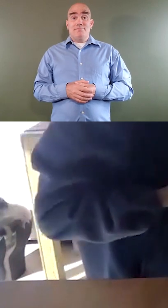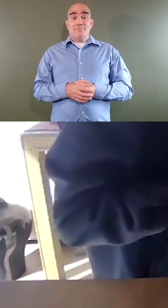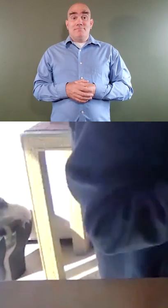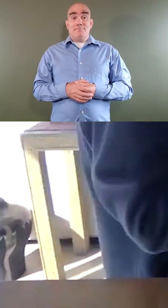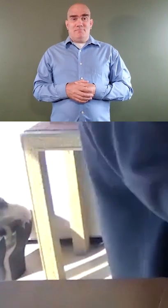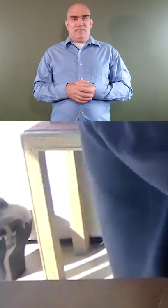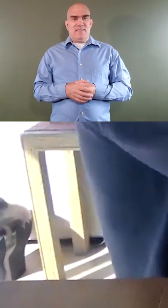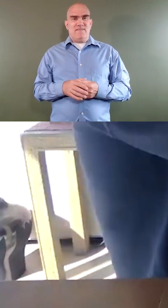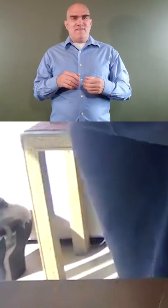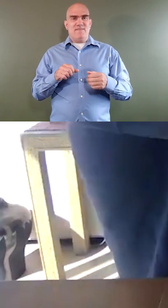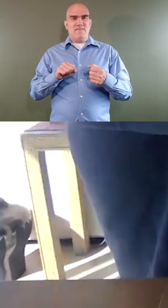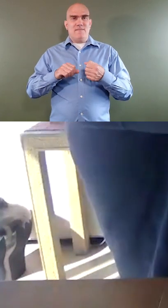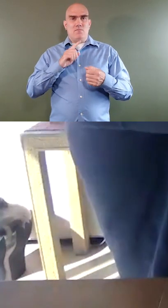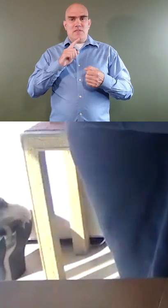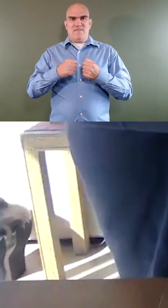Flexing the muscles.